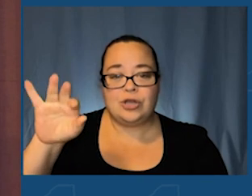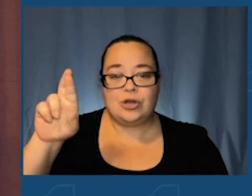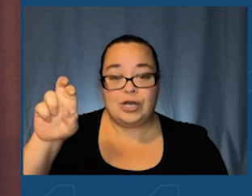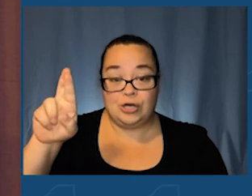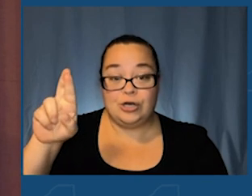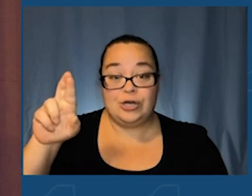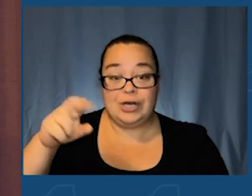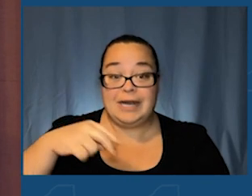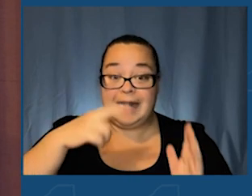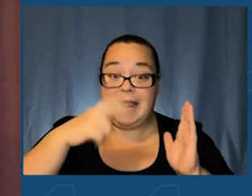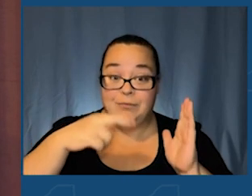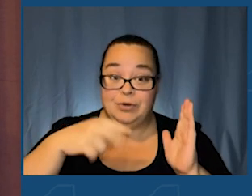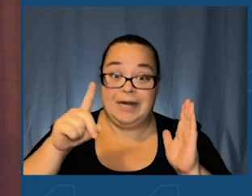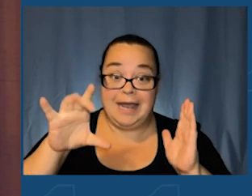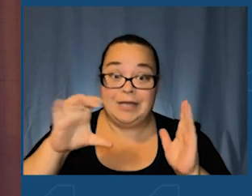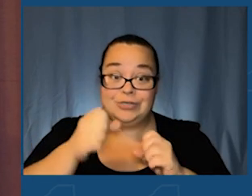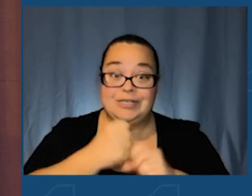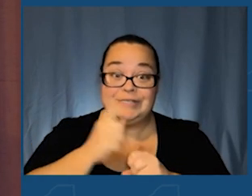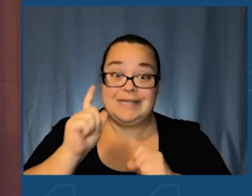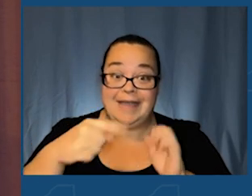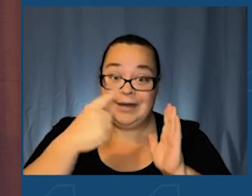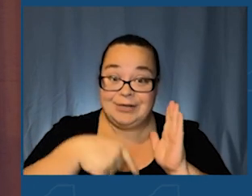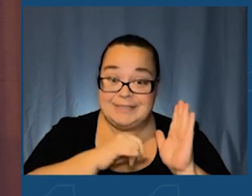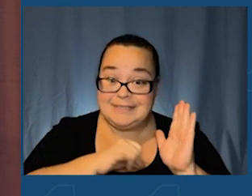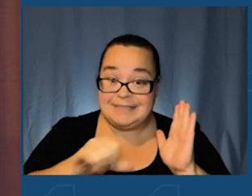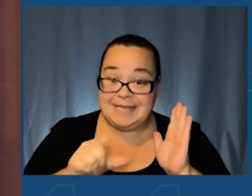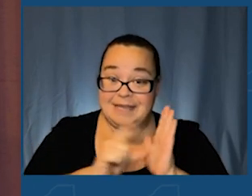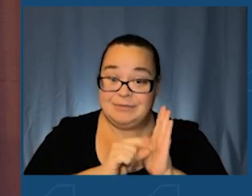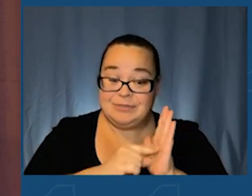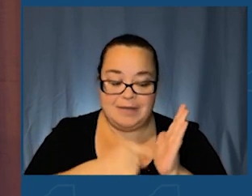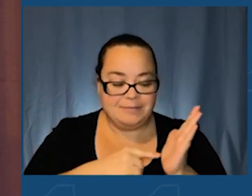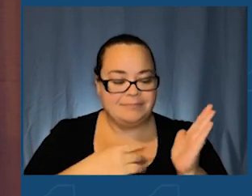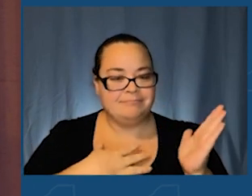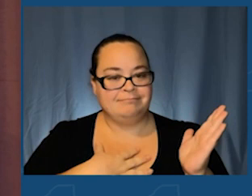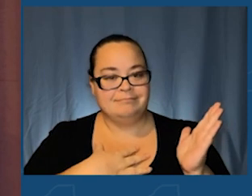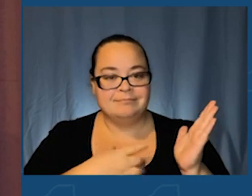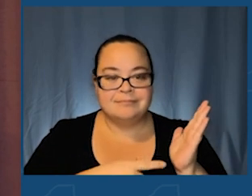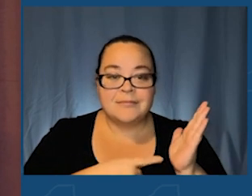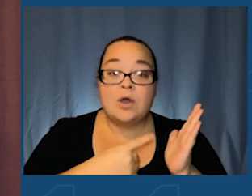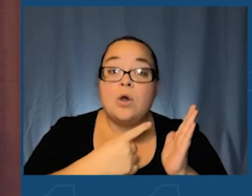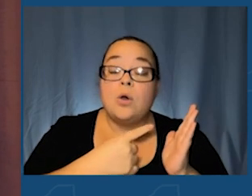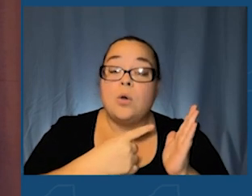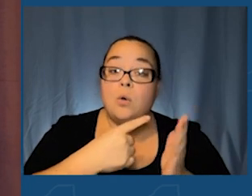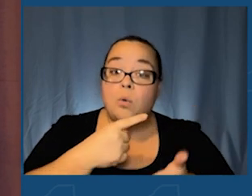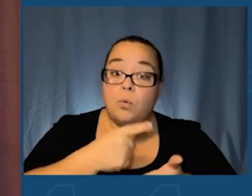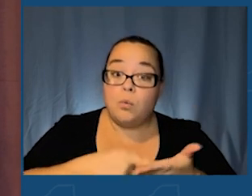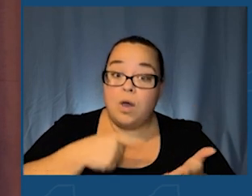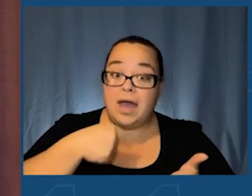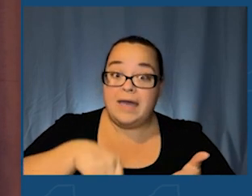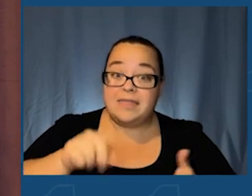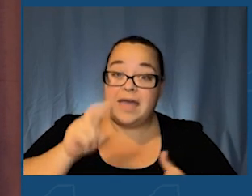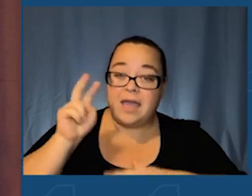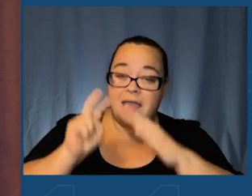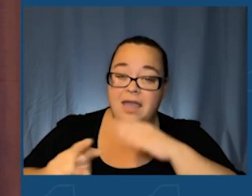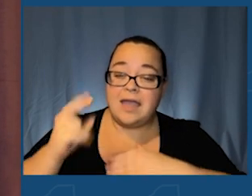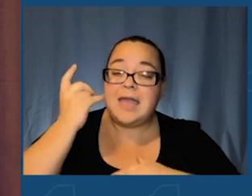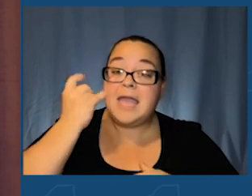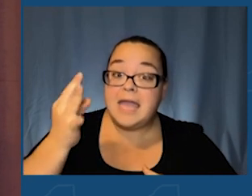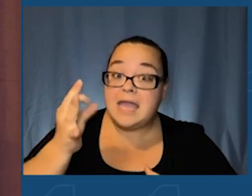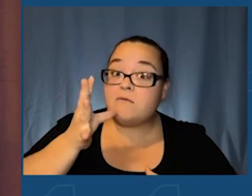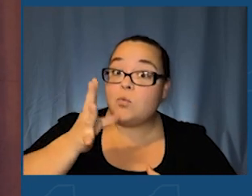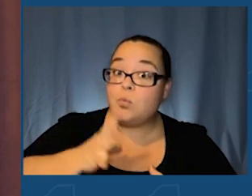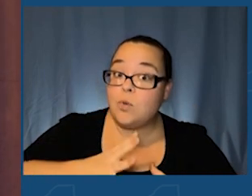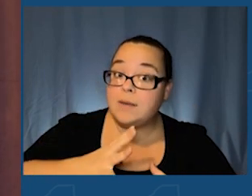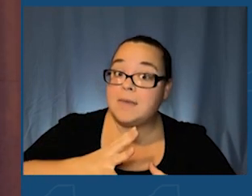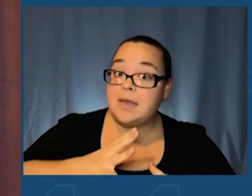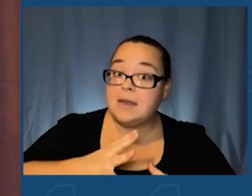a couple hundred years later, because I was so taken with the fact that what they foresaw if women had the right to vote, imagine the